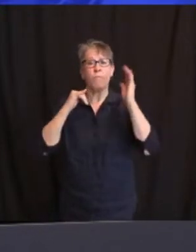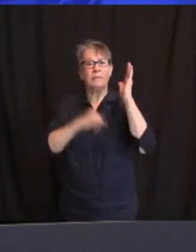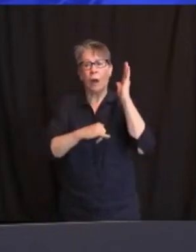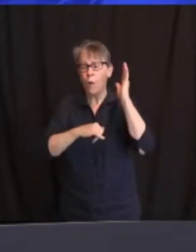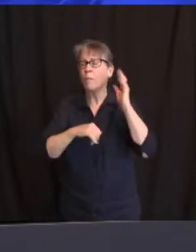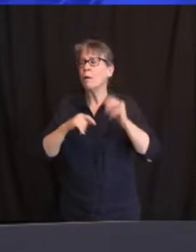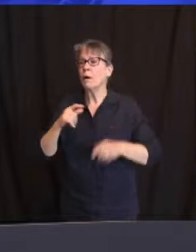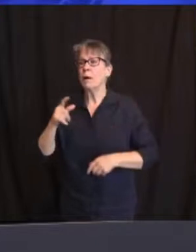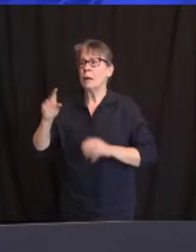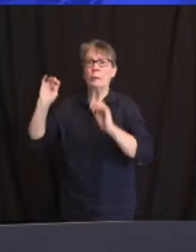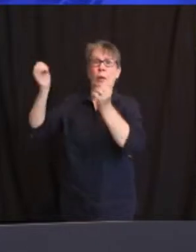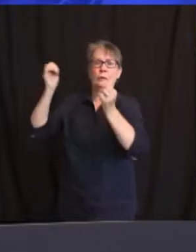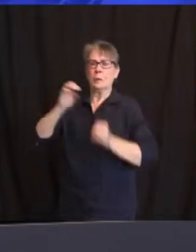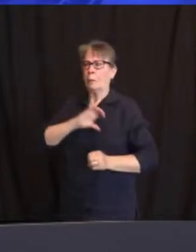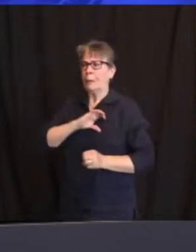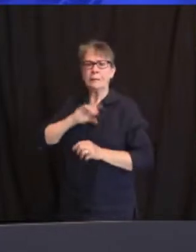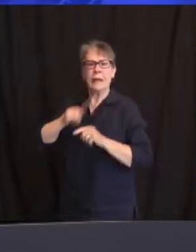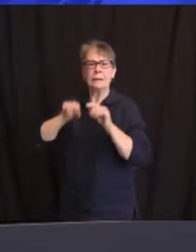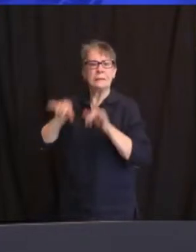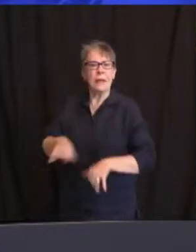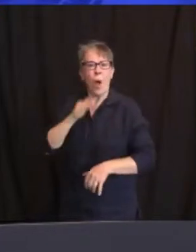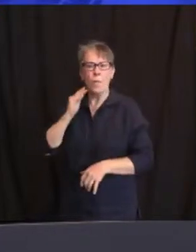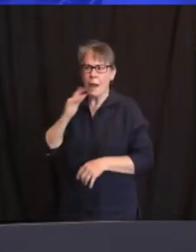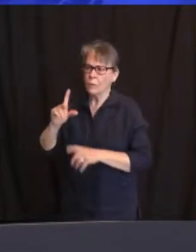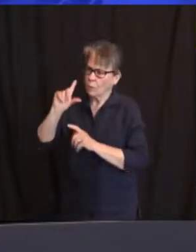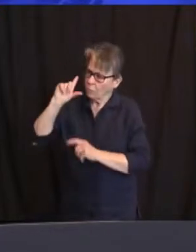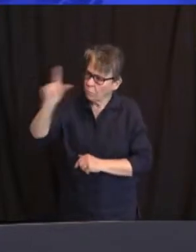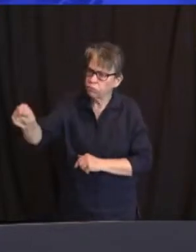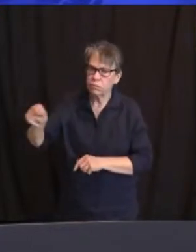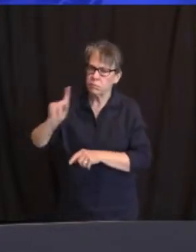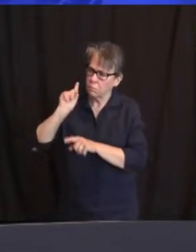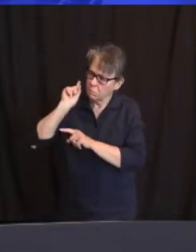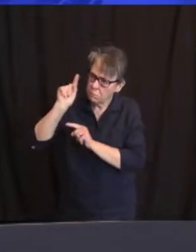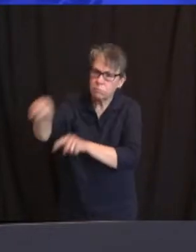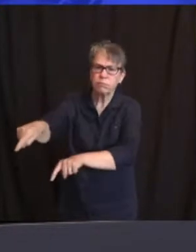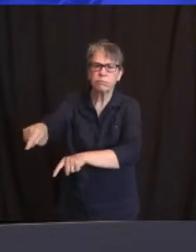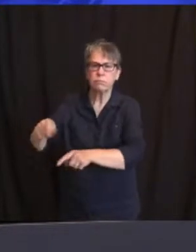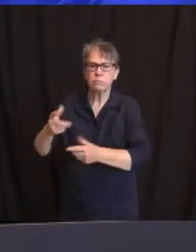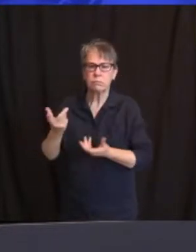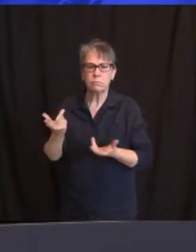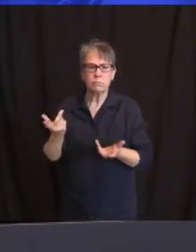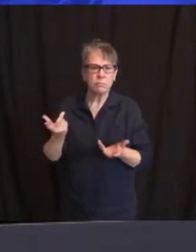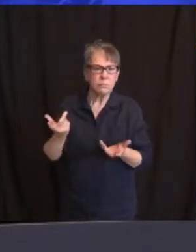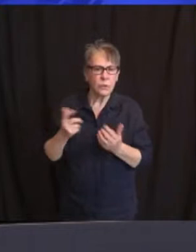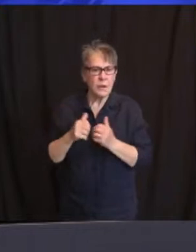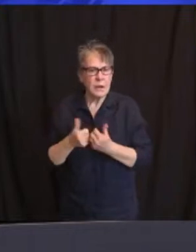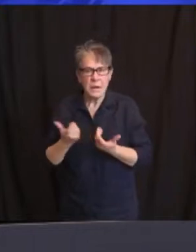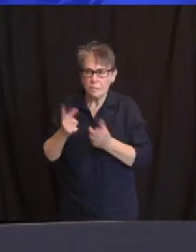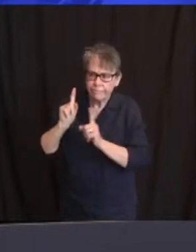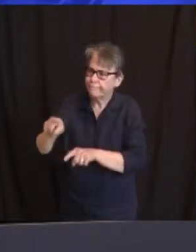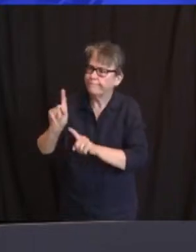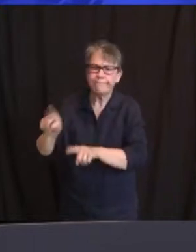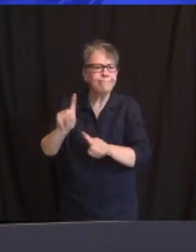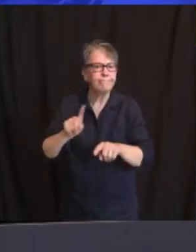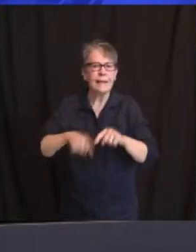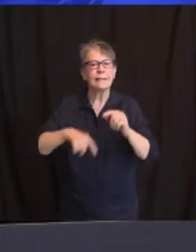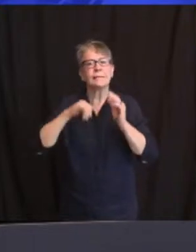law enforcement line of duty deaths. 28% increase. So to those who think